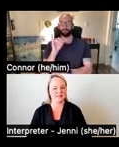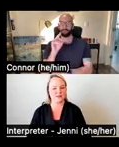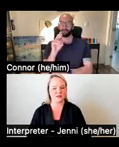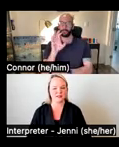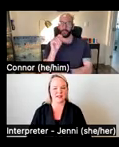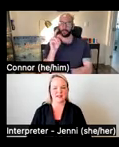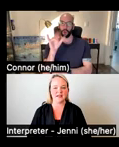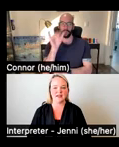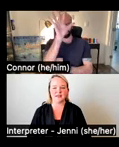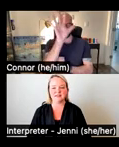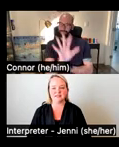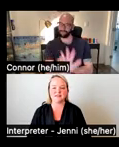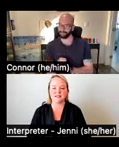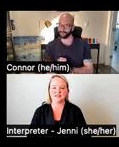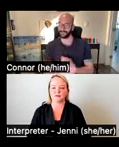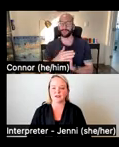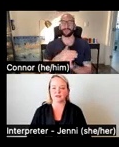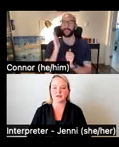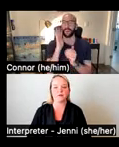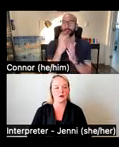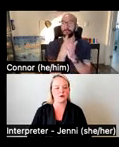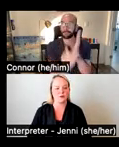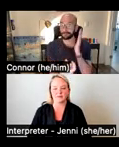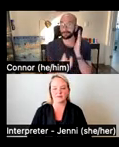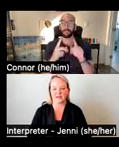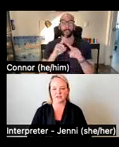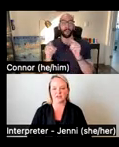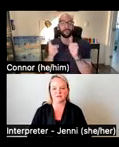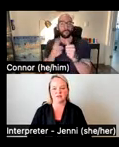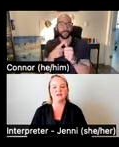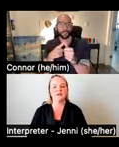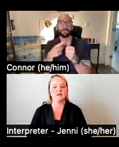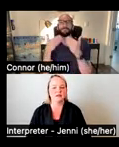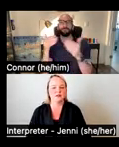So this is what it looks like. This is the directory for a Creative Connector.